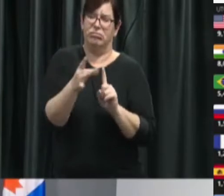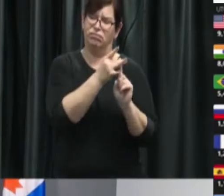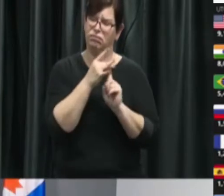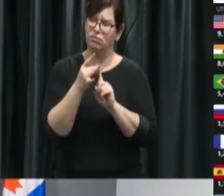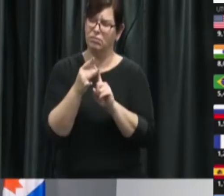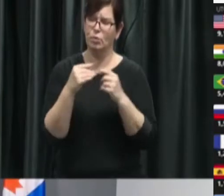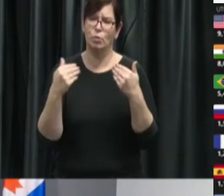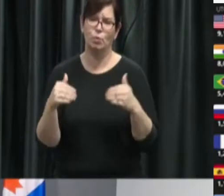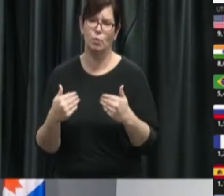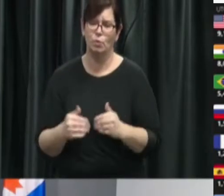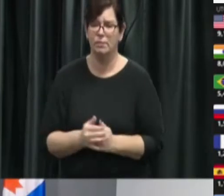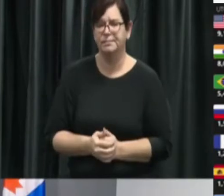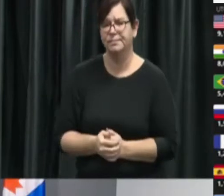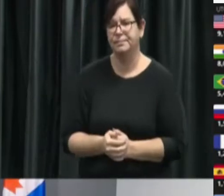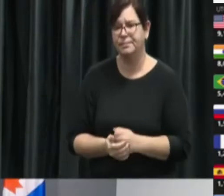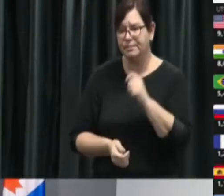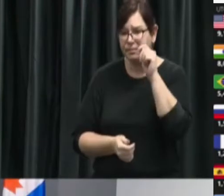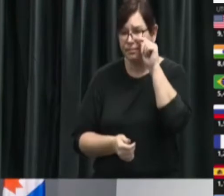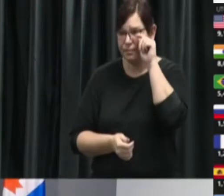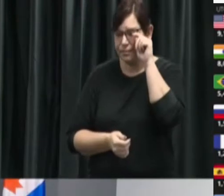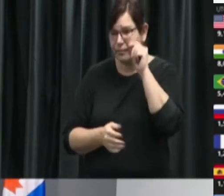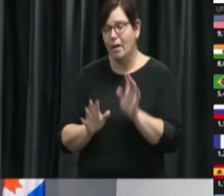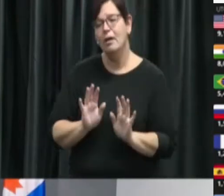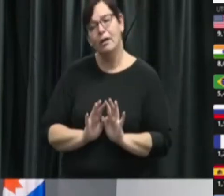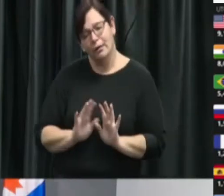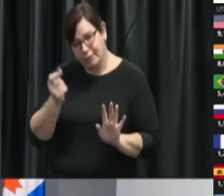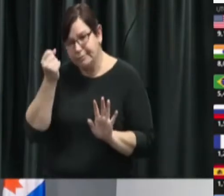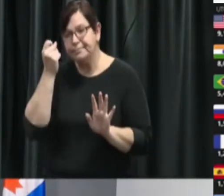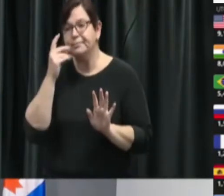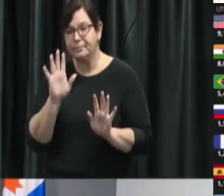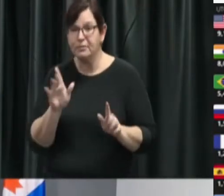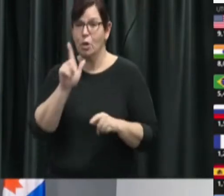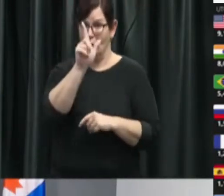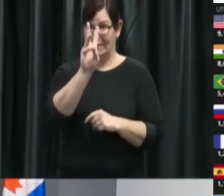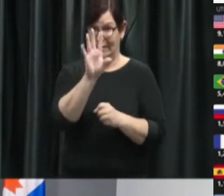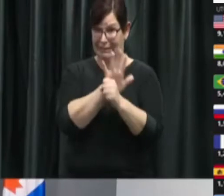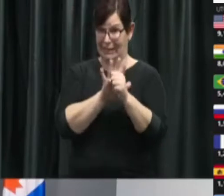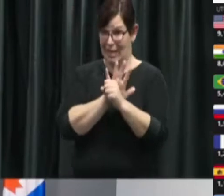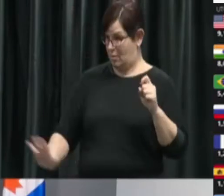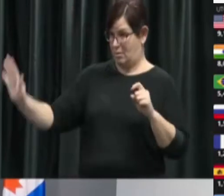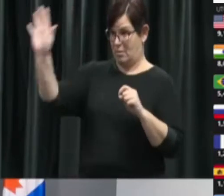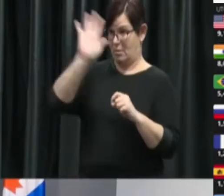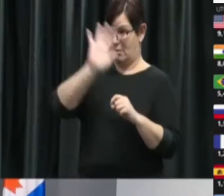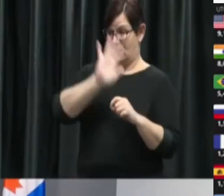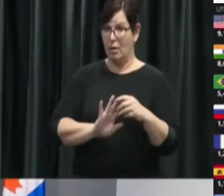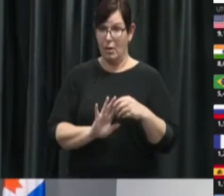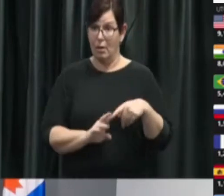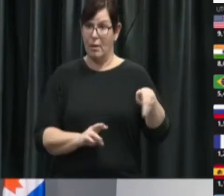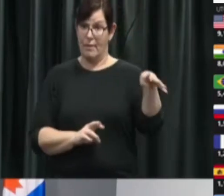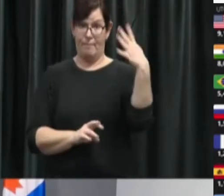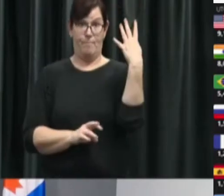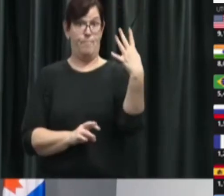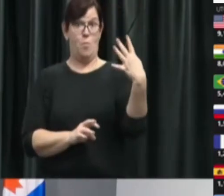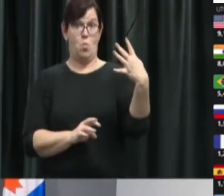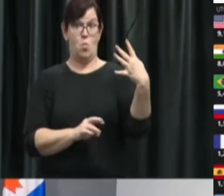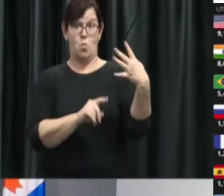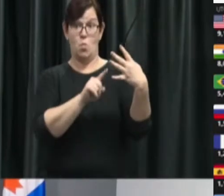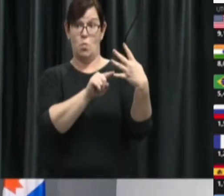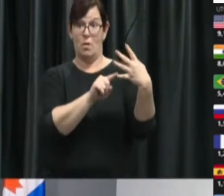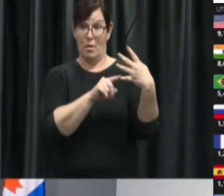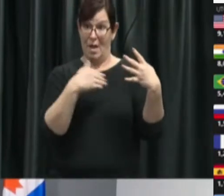Only 4 of the 26 neighborhoods included in these wards had percent positivity values that were